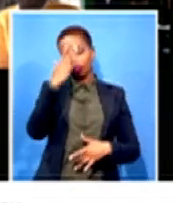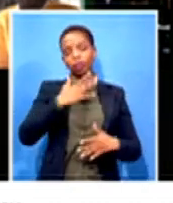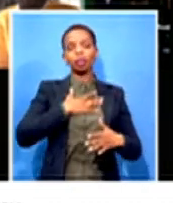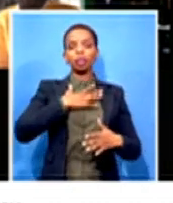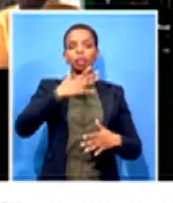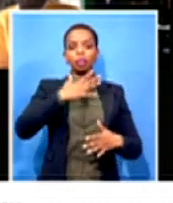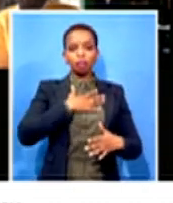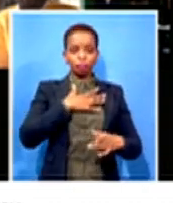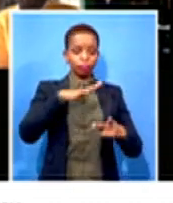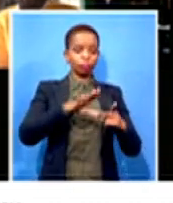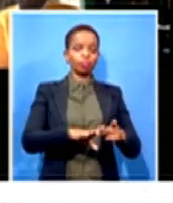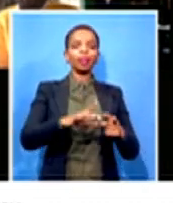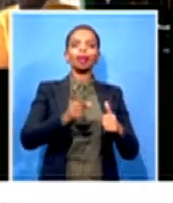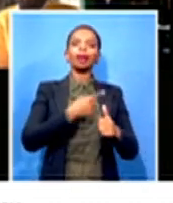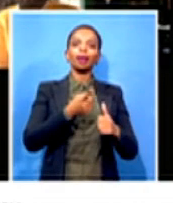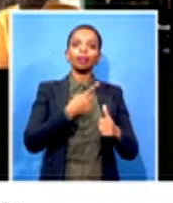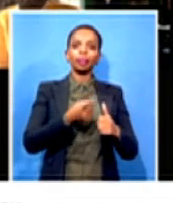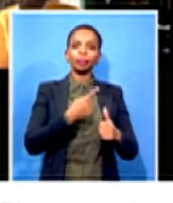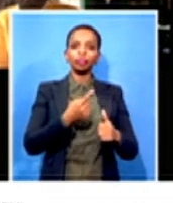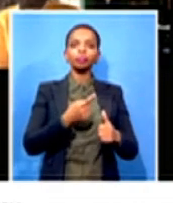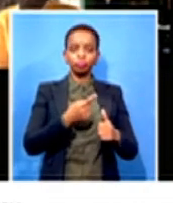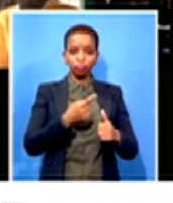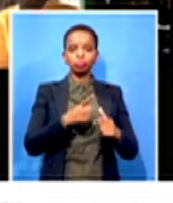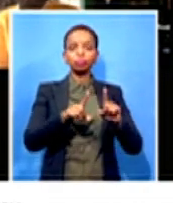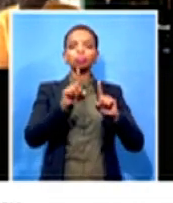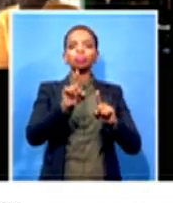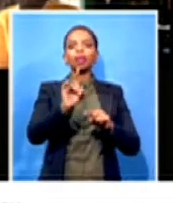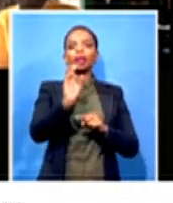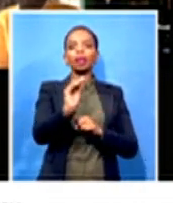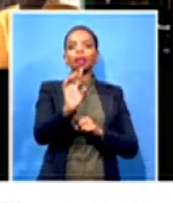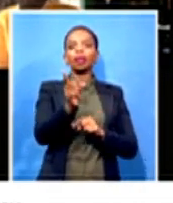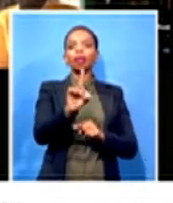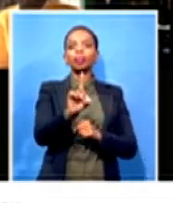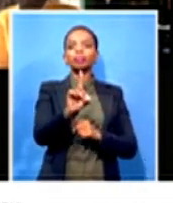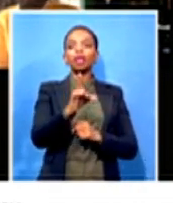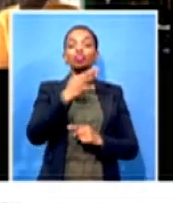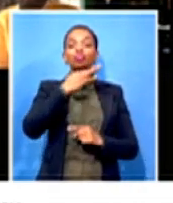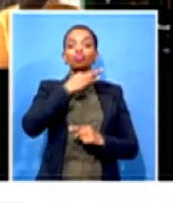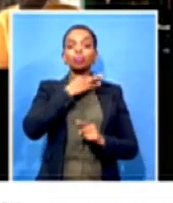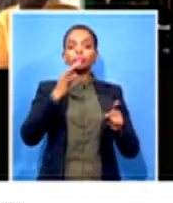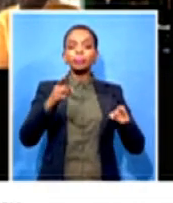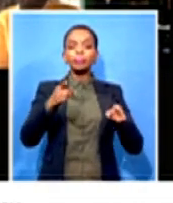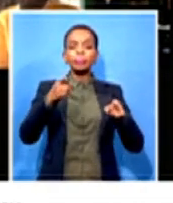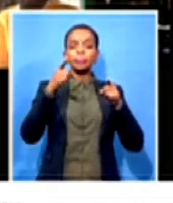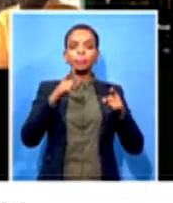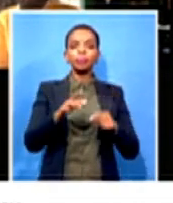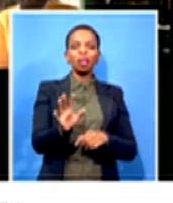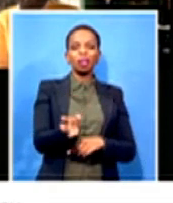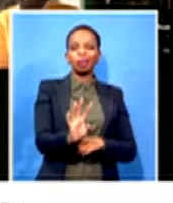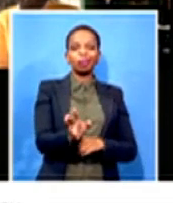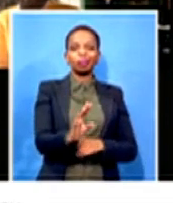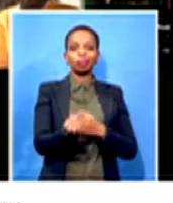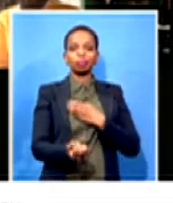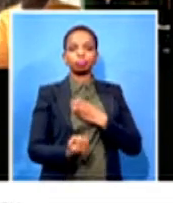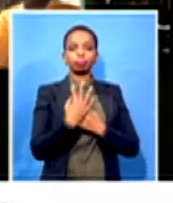they seem to be at even lower risk than other children for getting the COVID infection, because that receptor seems to be lower